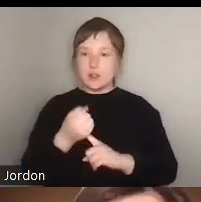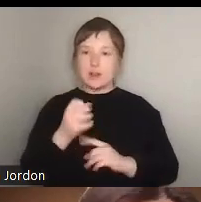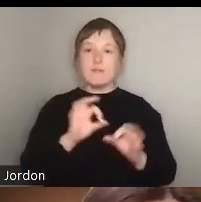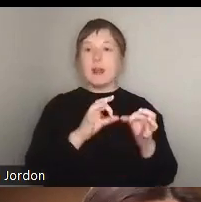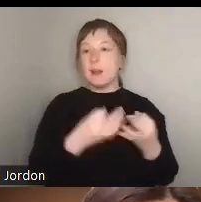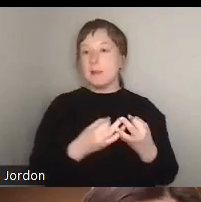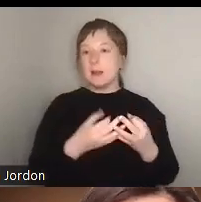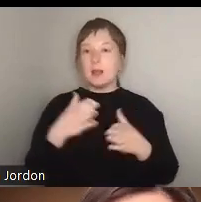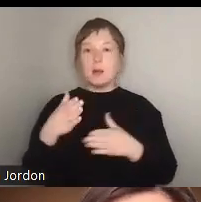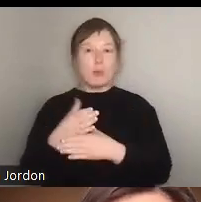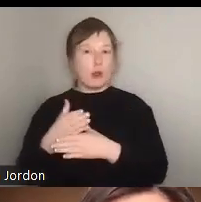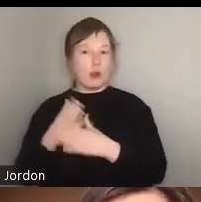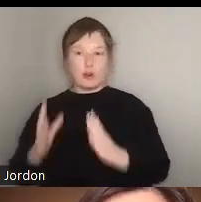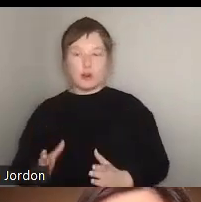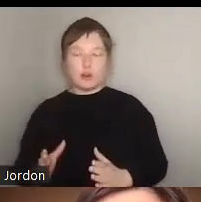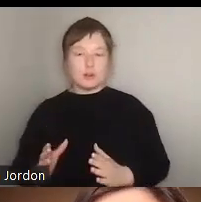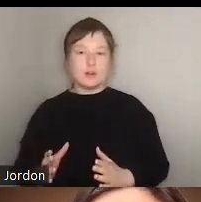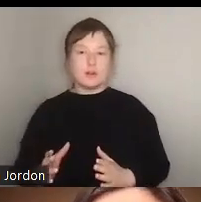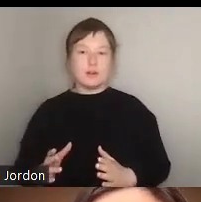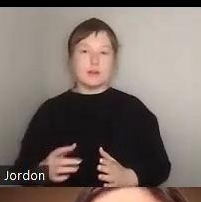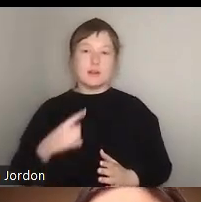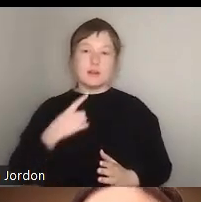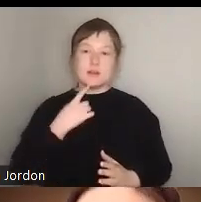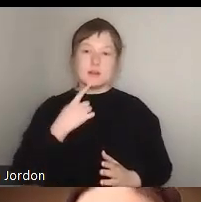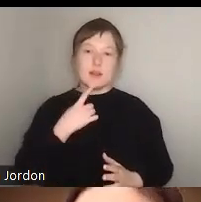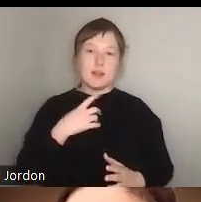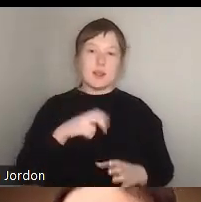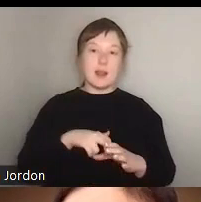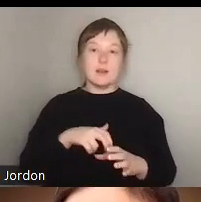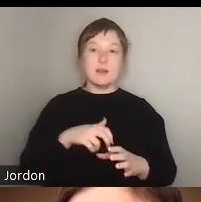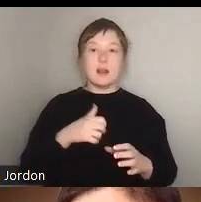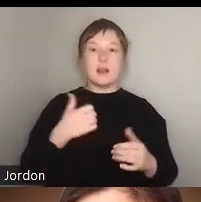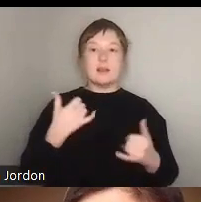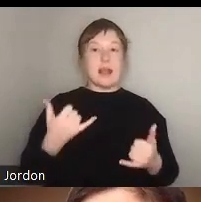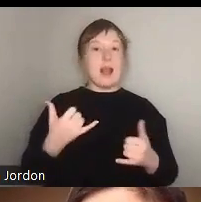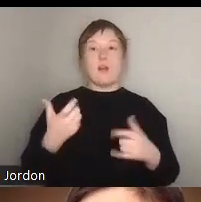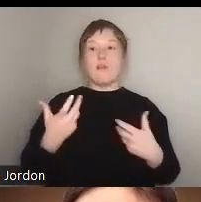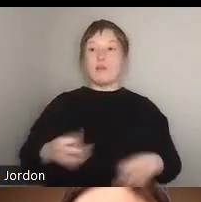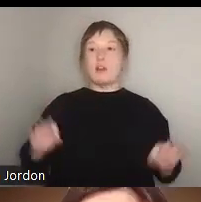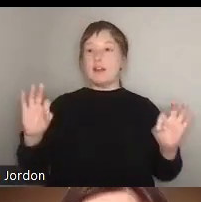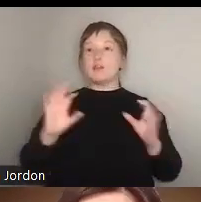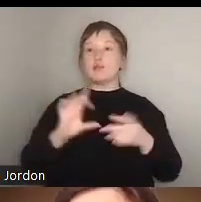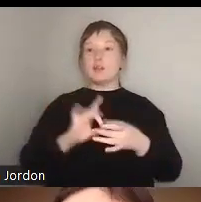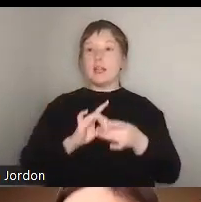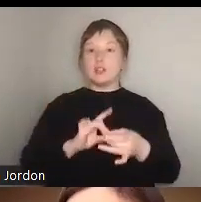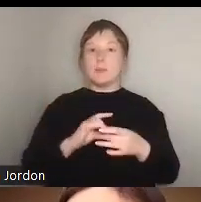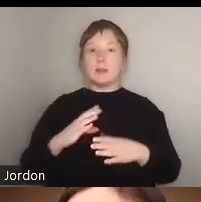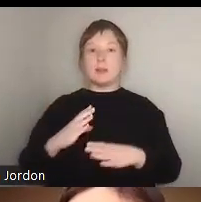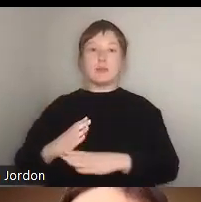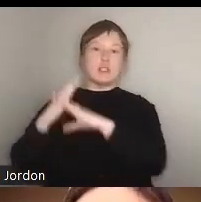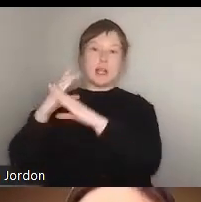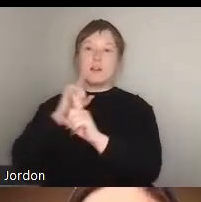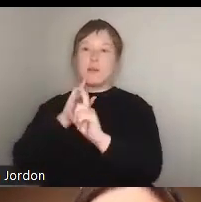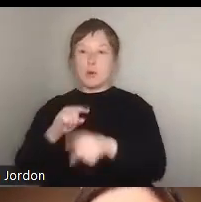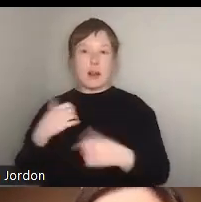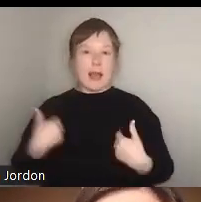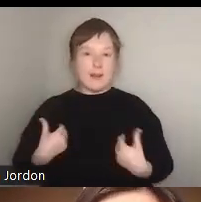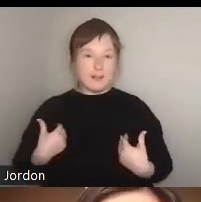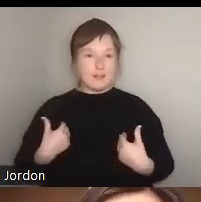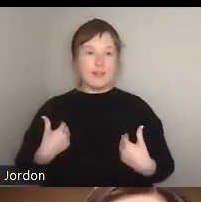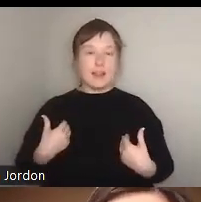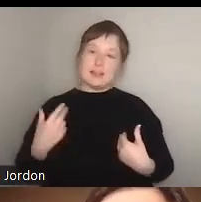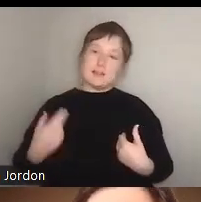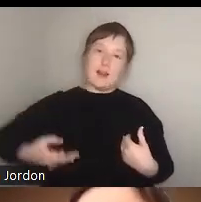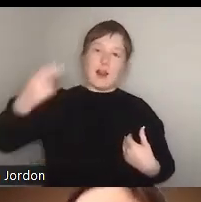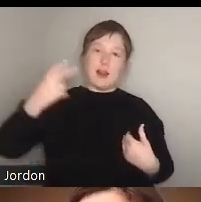or a partner, and say that they got out of the relationship and they got a protective order, which I know in some states is kind of the highest level that you can